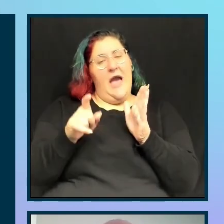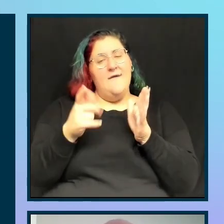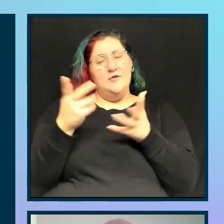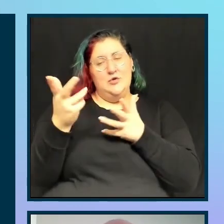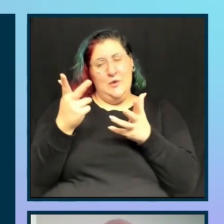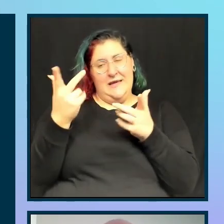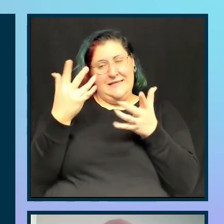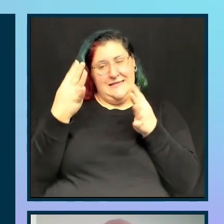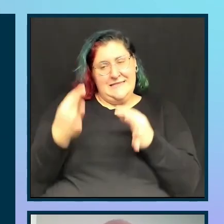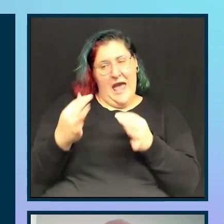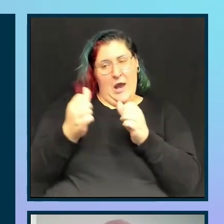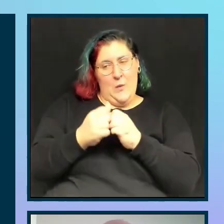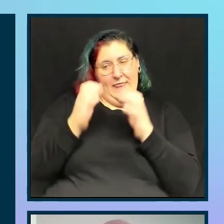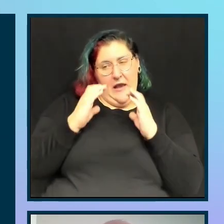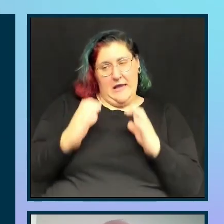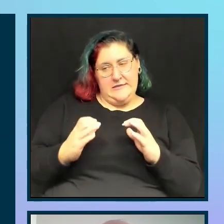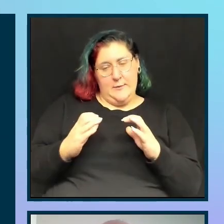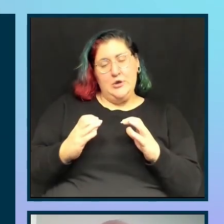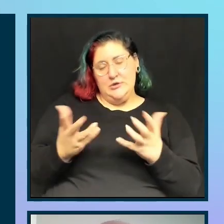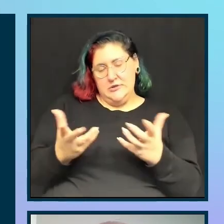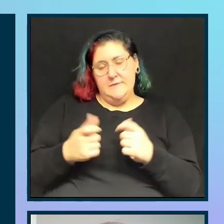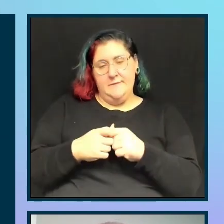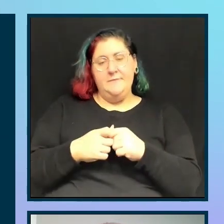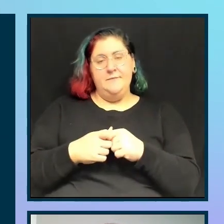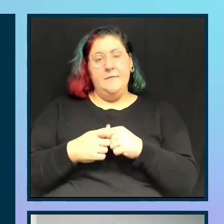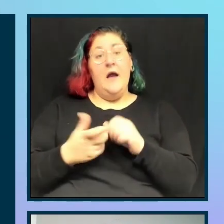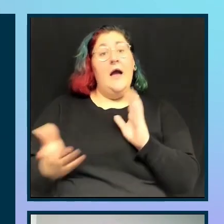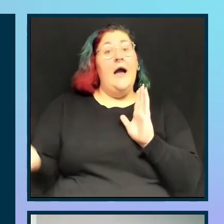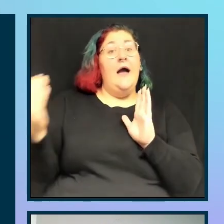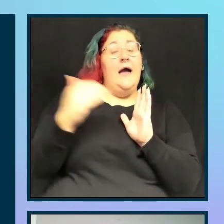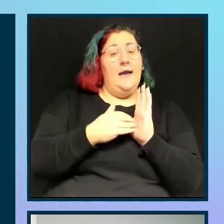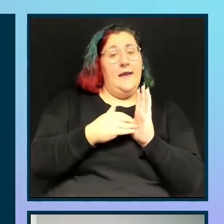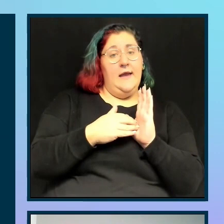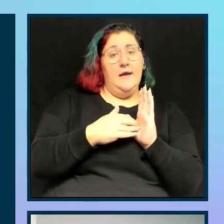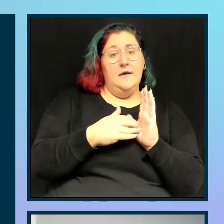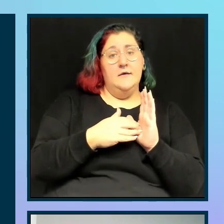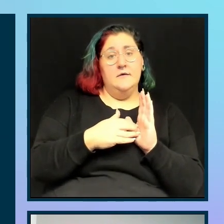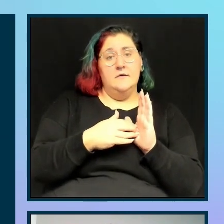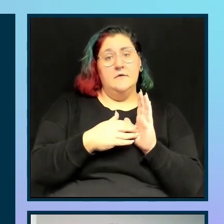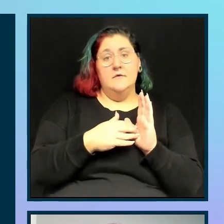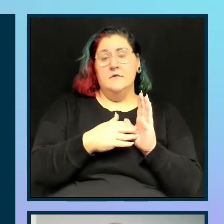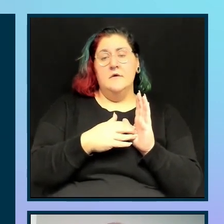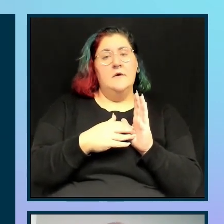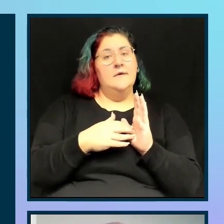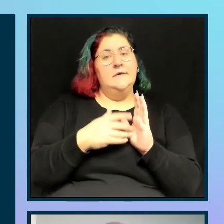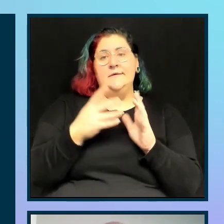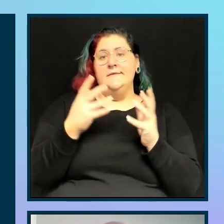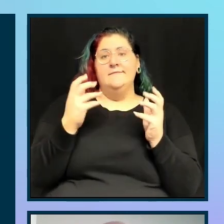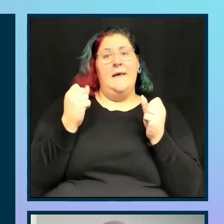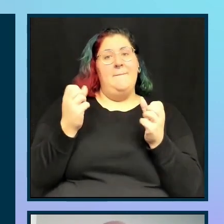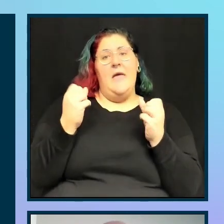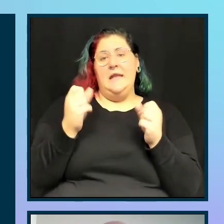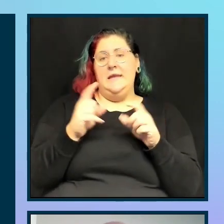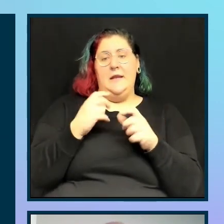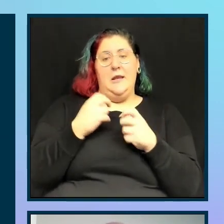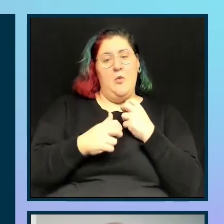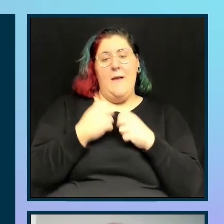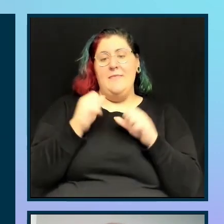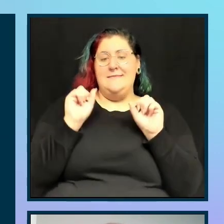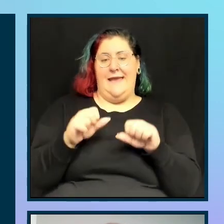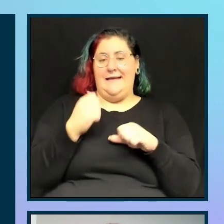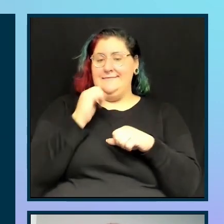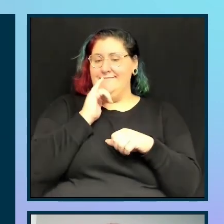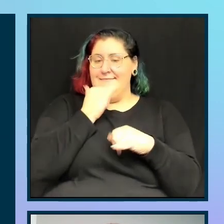to reach an appropriate endpoint. Again, non-Unicode fonts will leak their way into some of these documents,